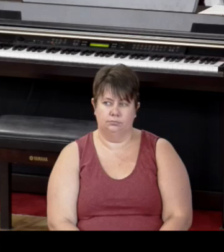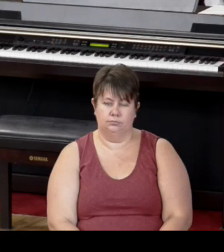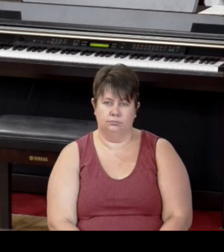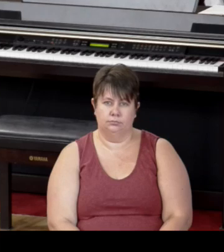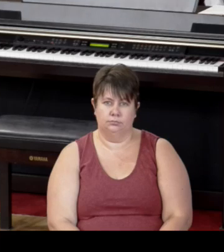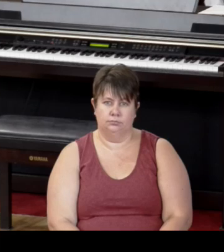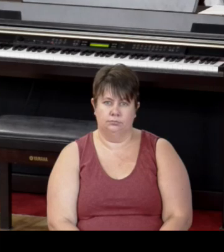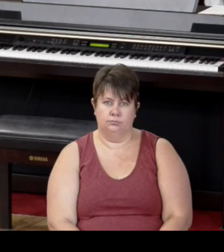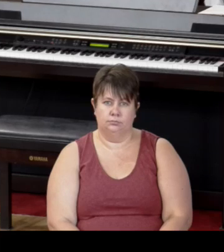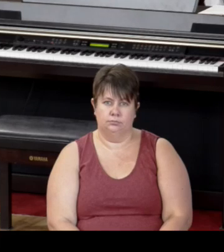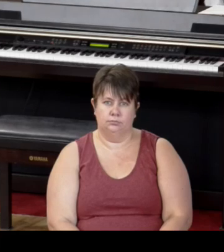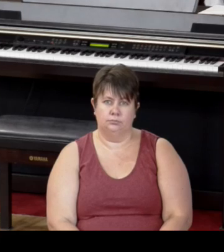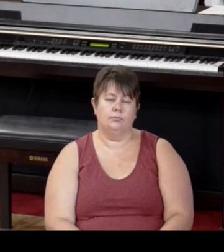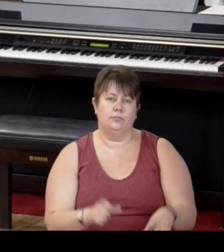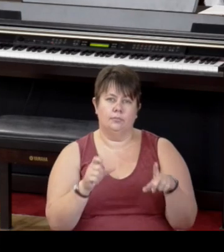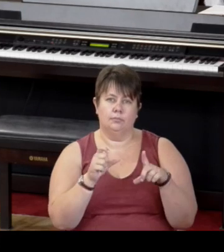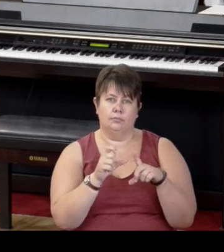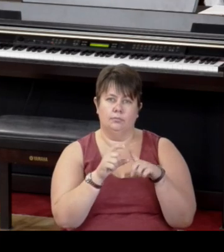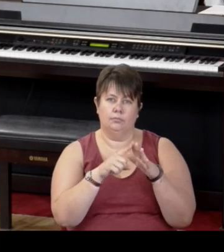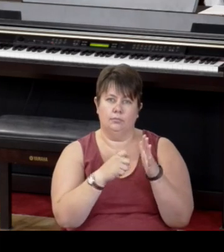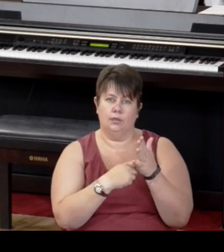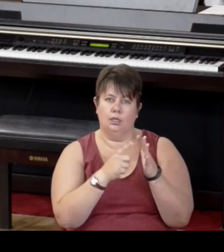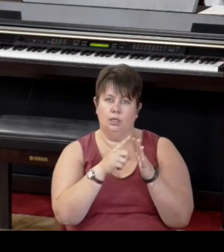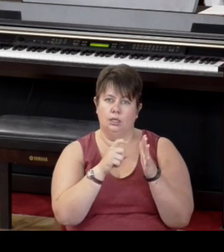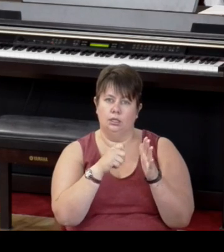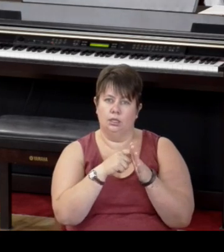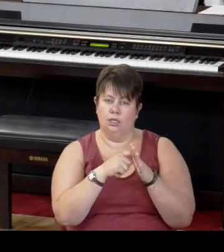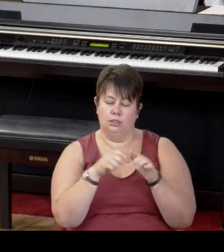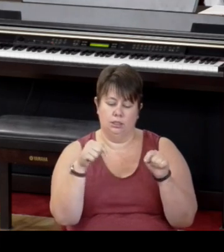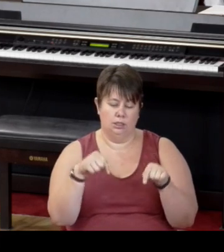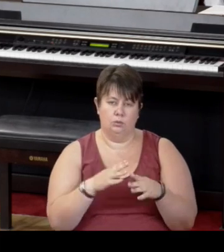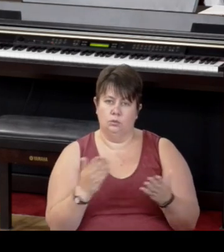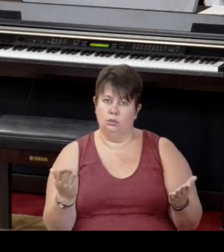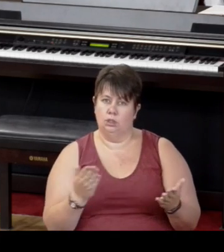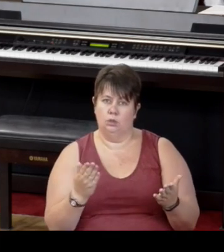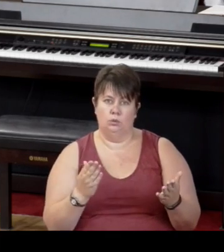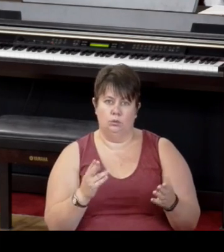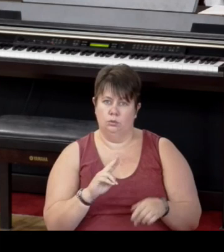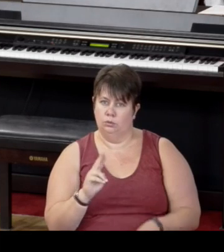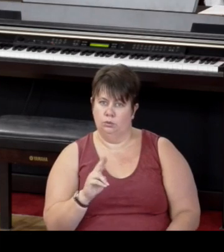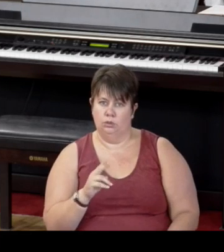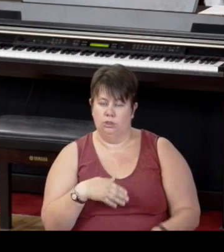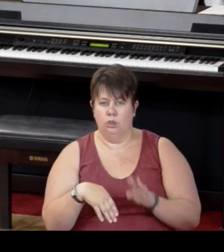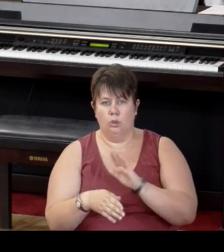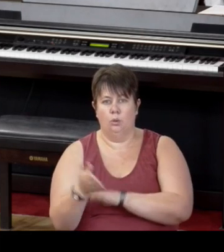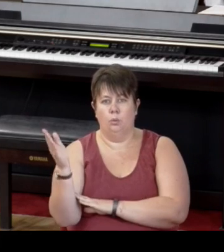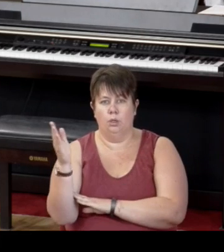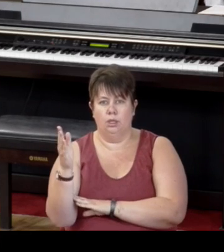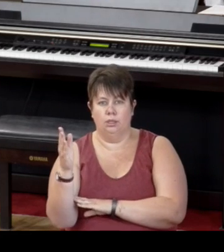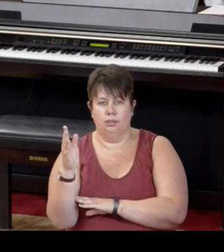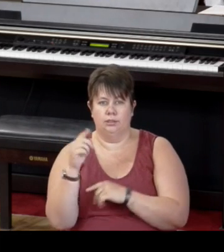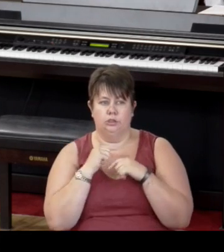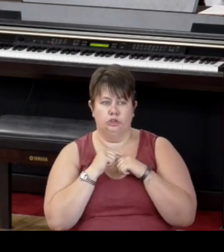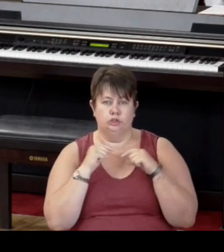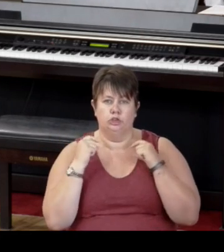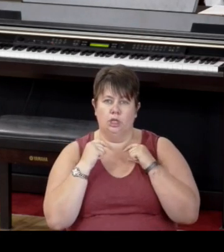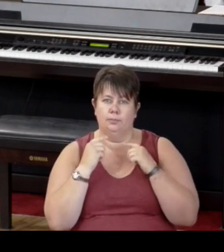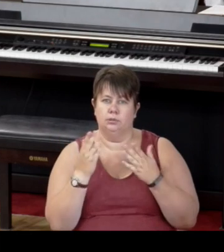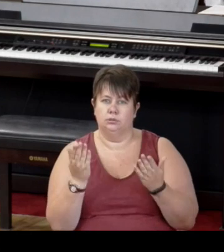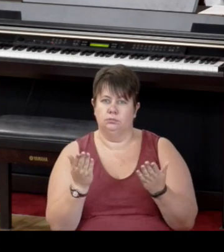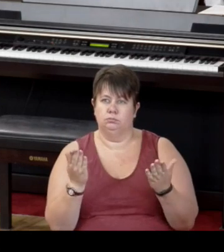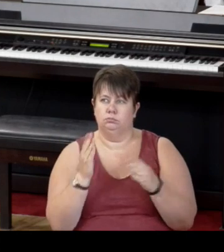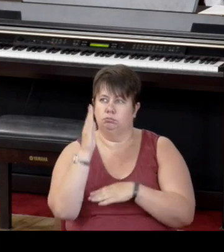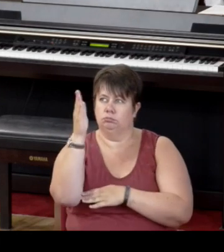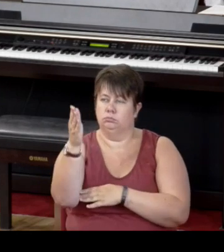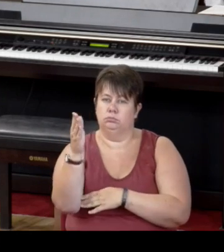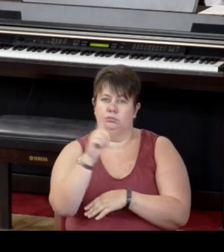Derek is not with us this week. He is away up at Cairnvale. He's chaplain to part two of the KG6 training course